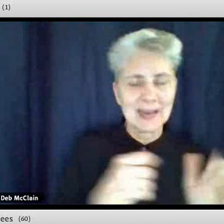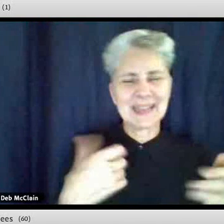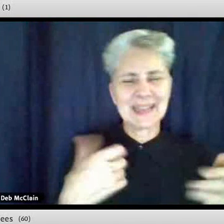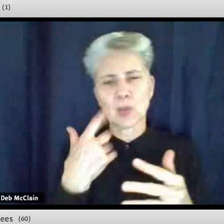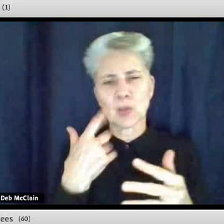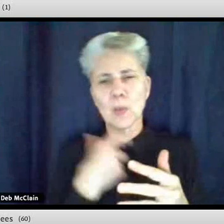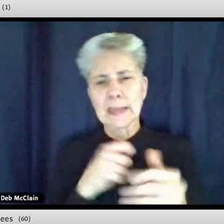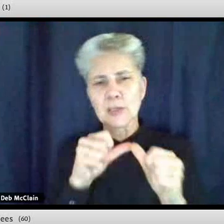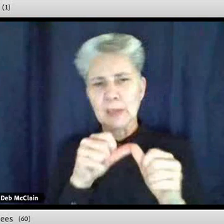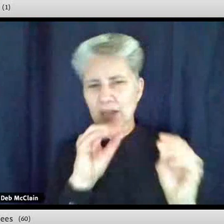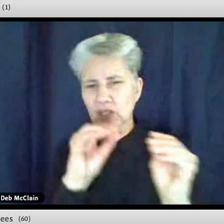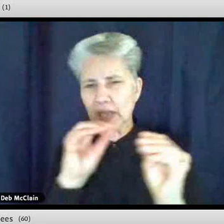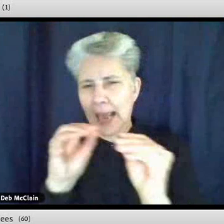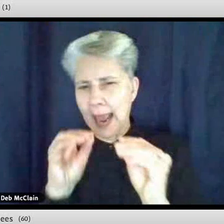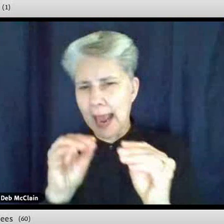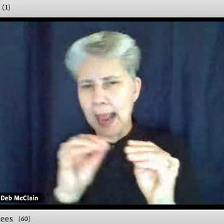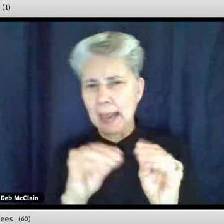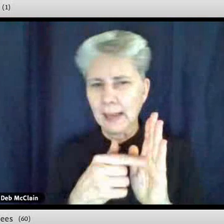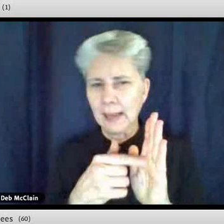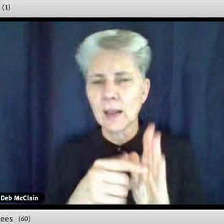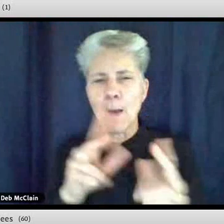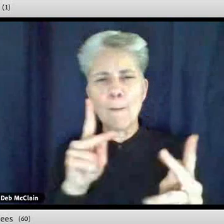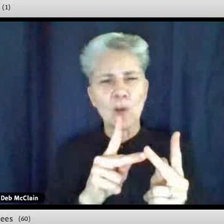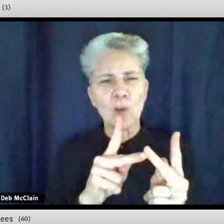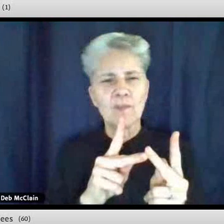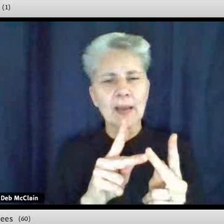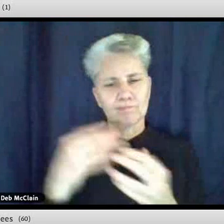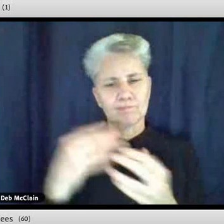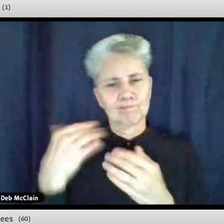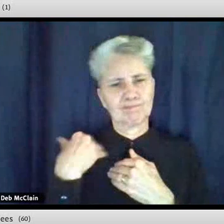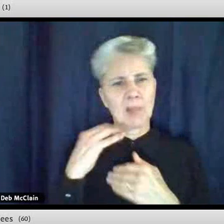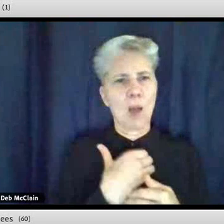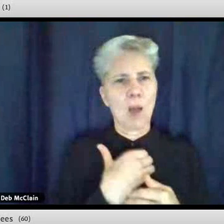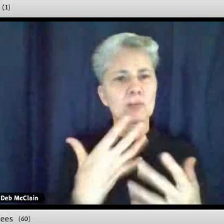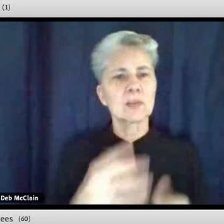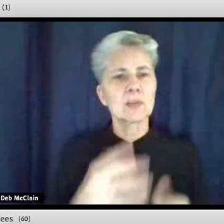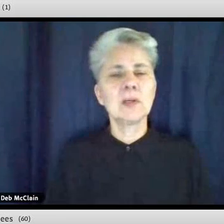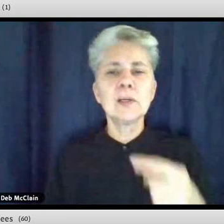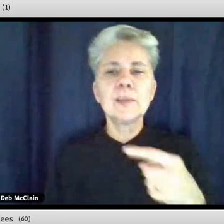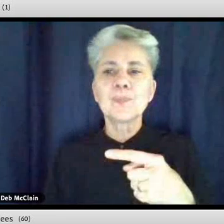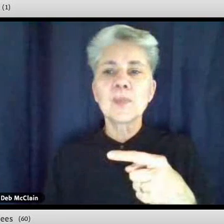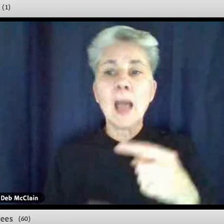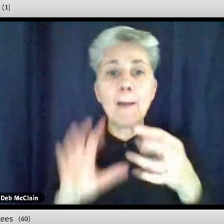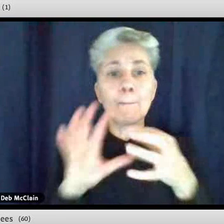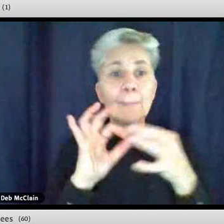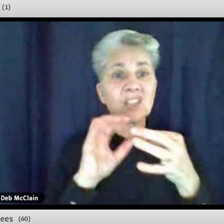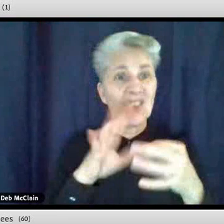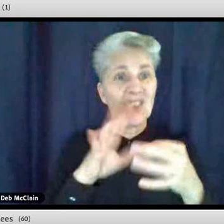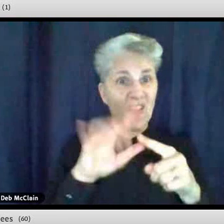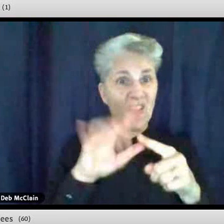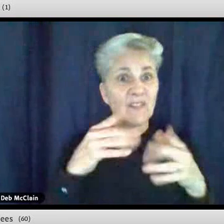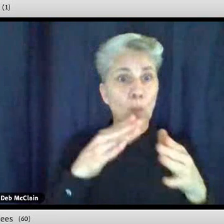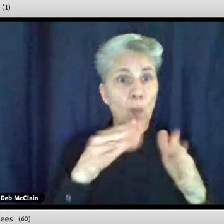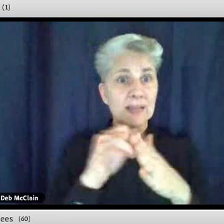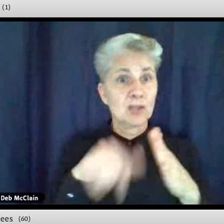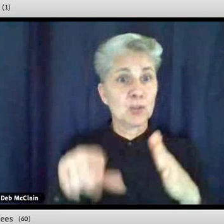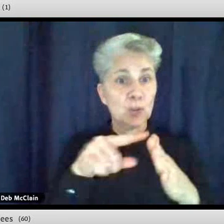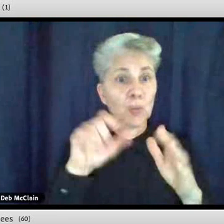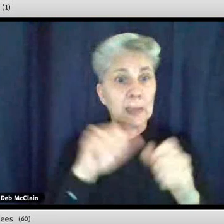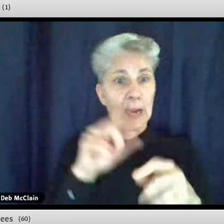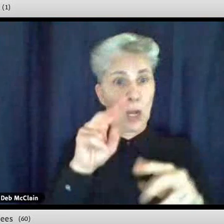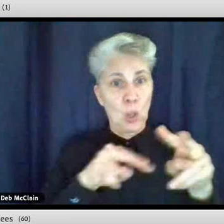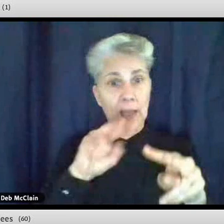distinguishing what is actually a real article, which is kind of scary. So we need to keep educating. We're in the perfect role to do that. Real